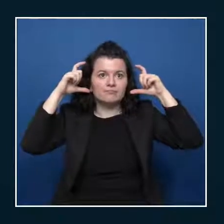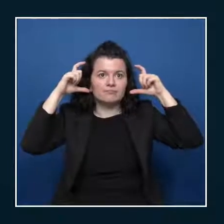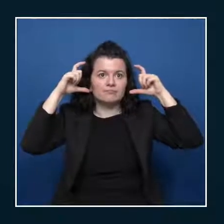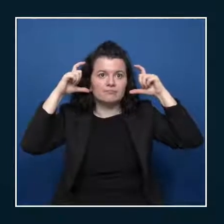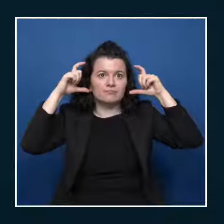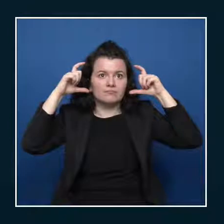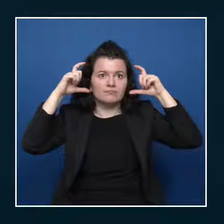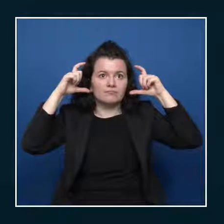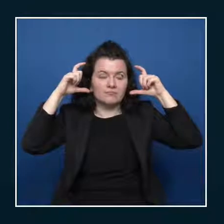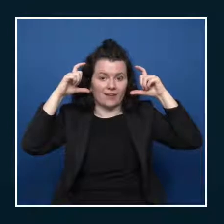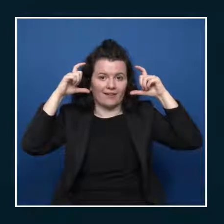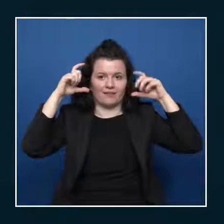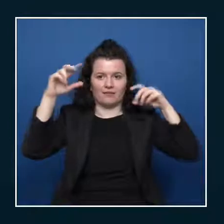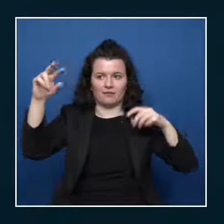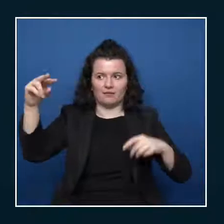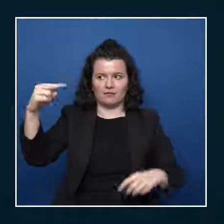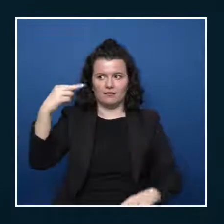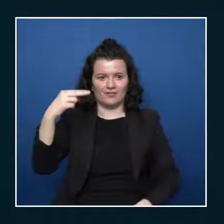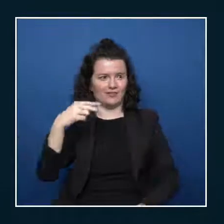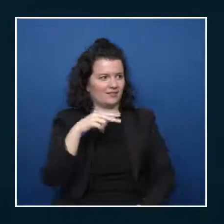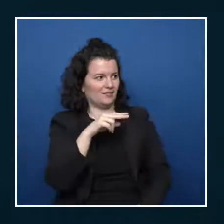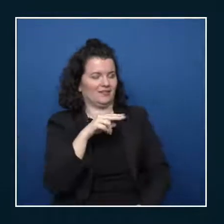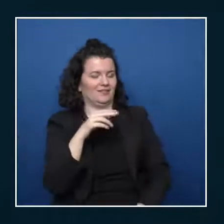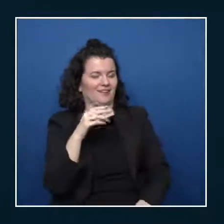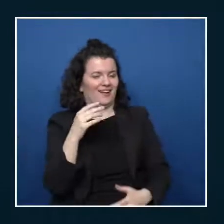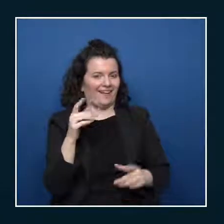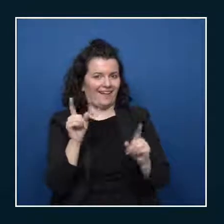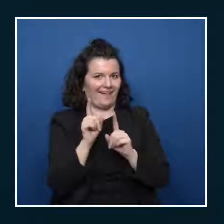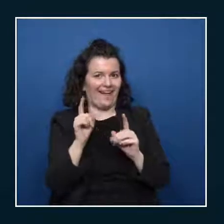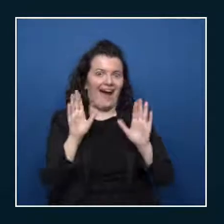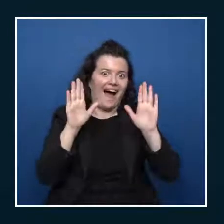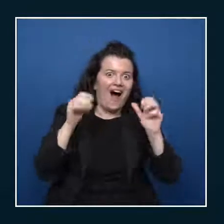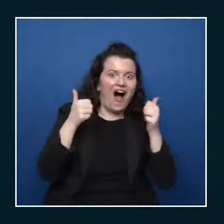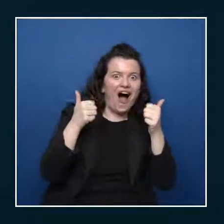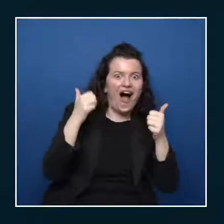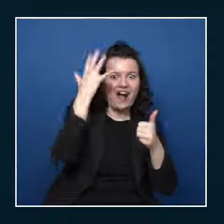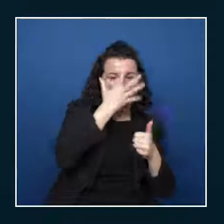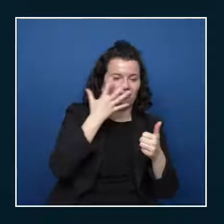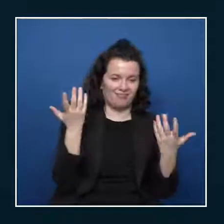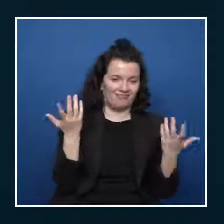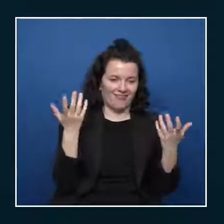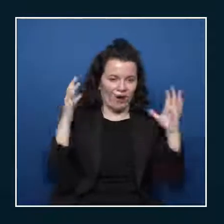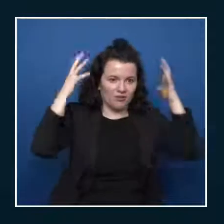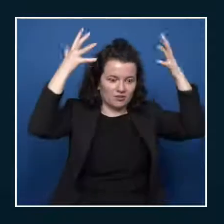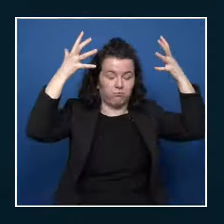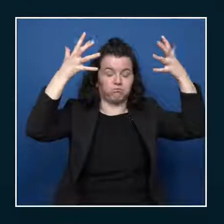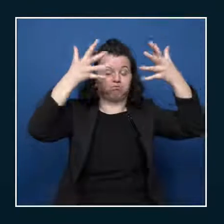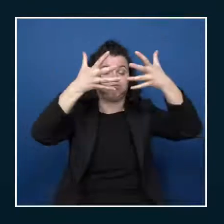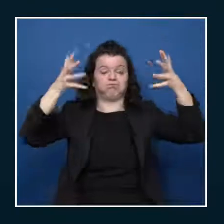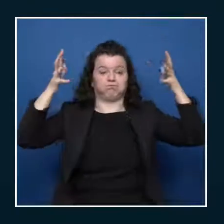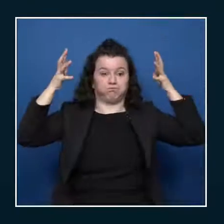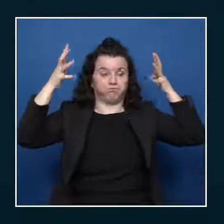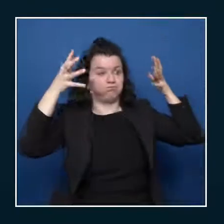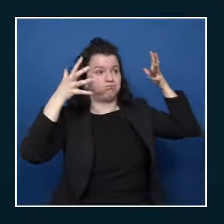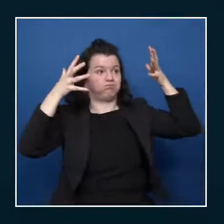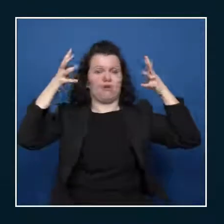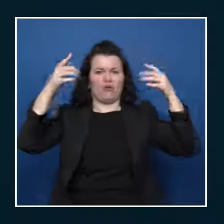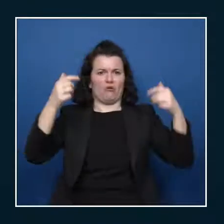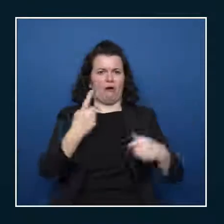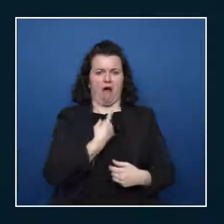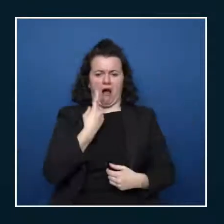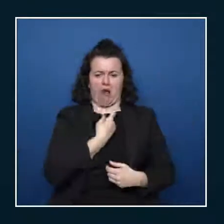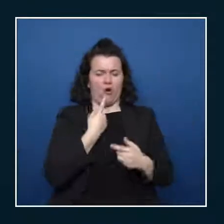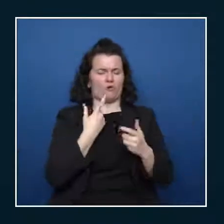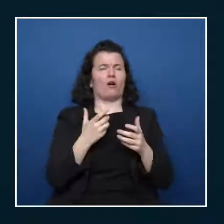looks amazing in a HoloLens or any other VR gear for that matter. But you're very much on your own and you're sort of doing your own thing. And it was very cool that